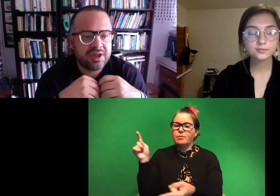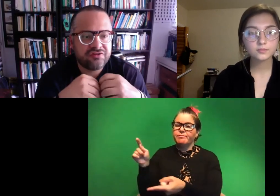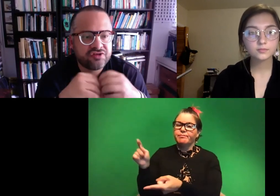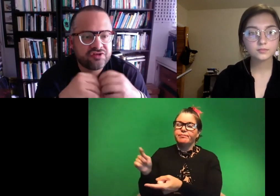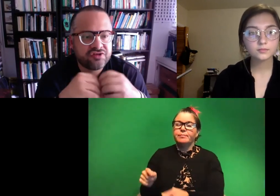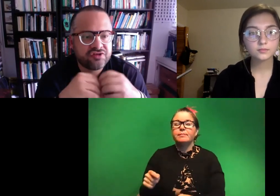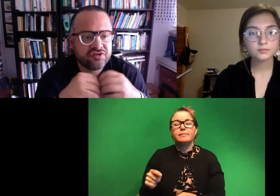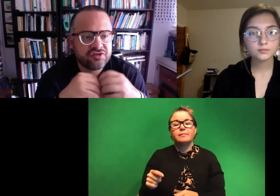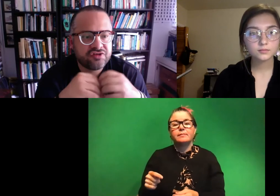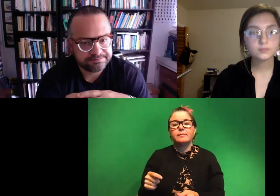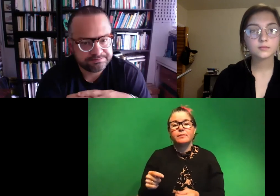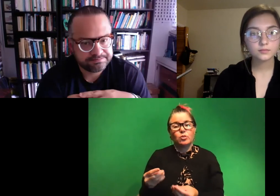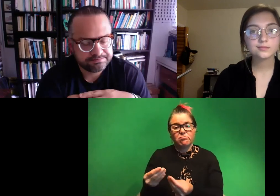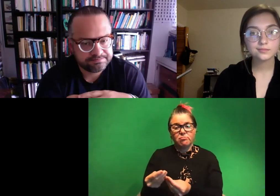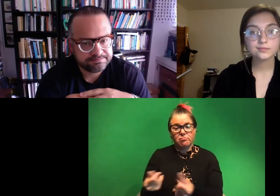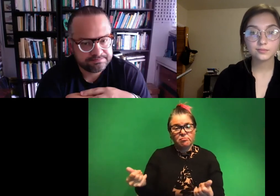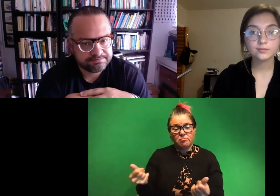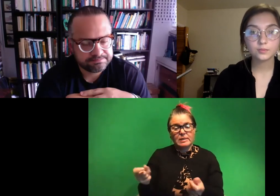areas, they just disappear.